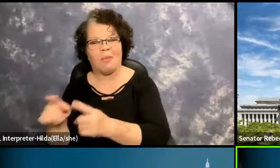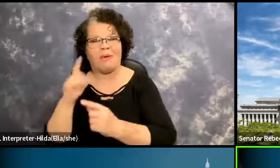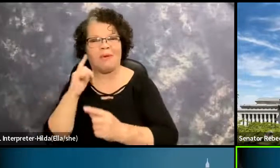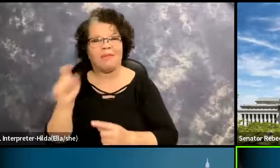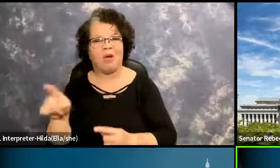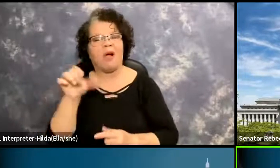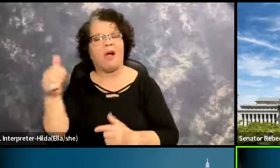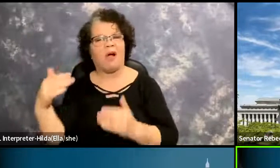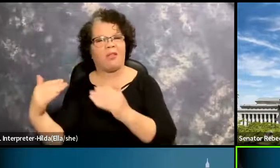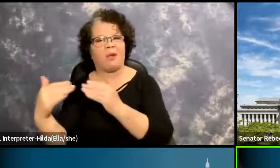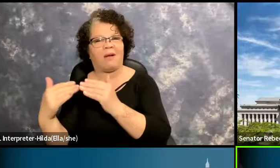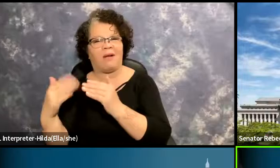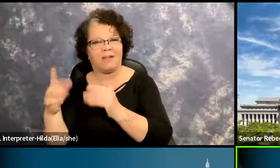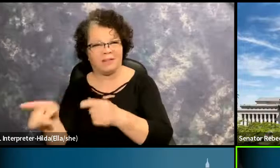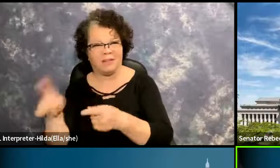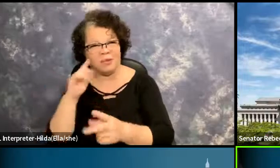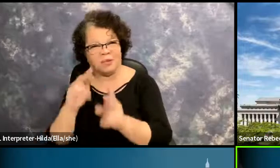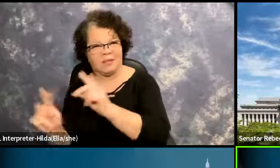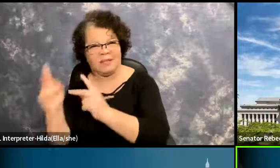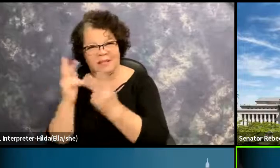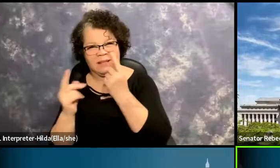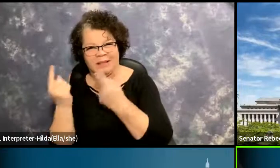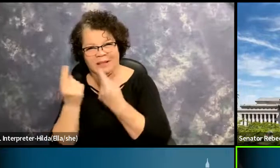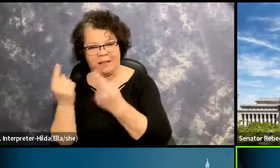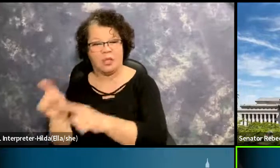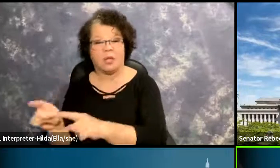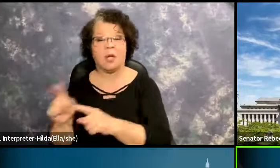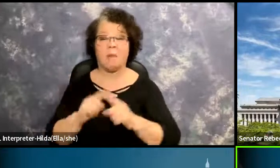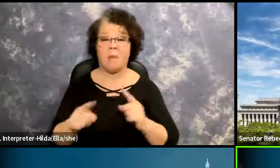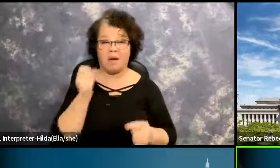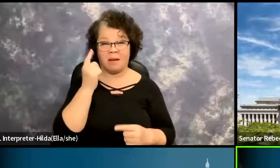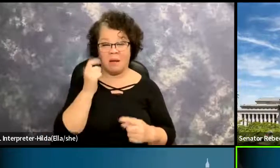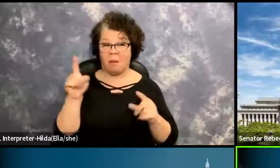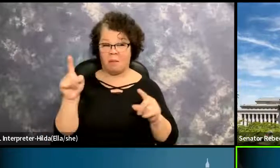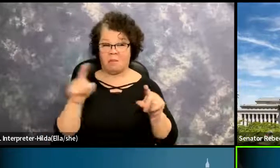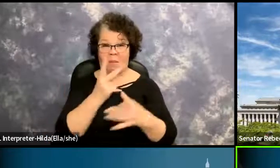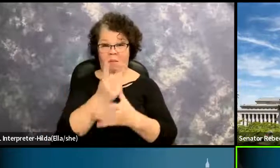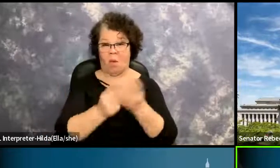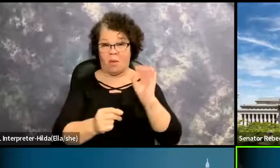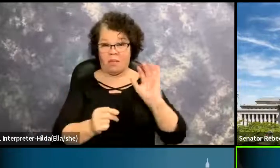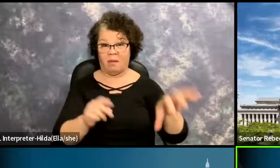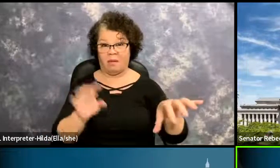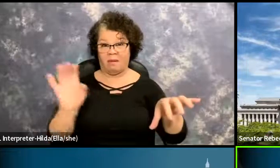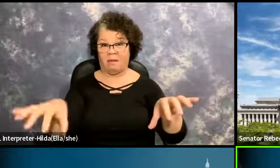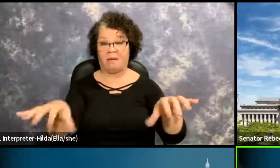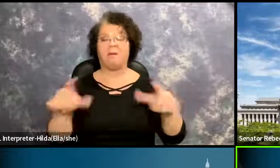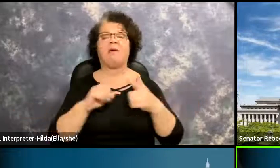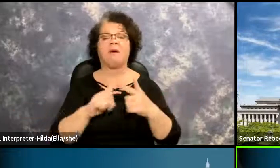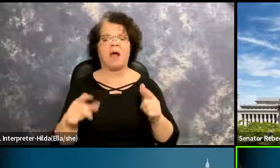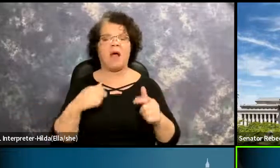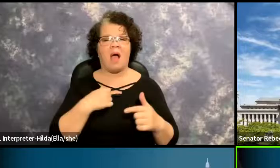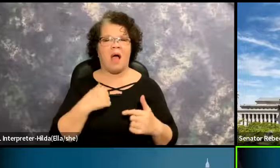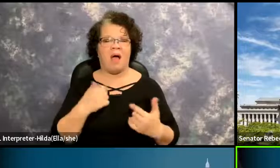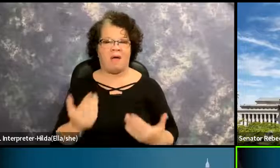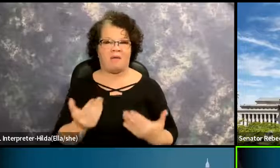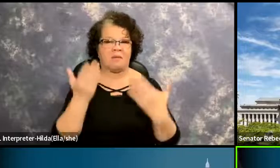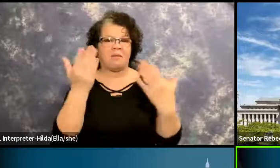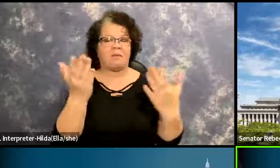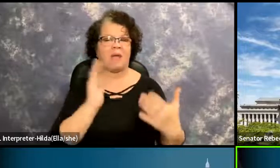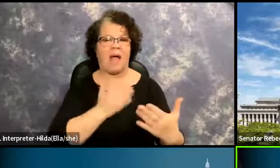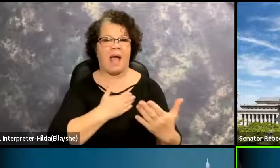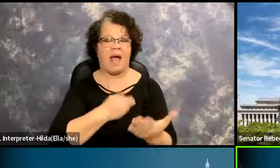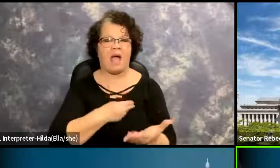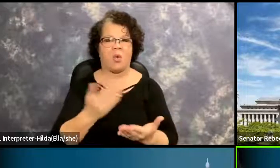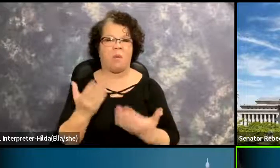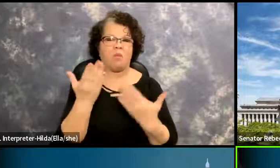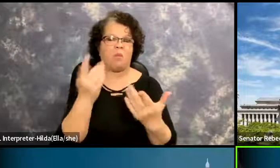But today also marked the day that both chambers have laid bare our proposals for the budget. So we will also start